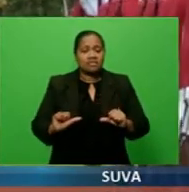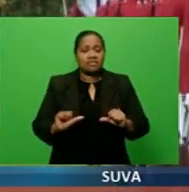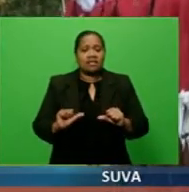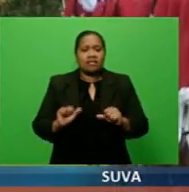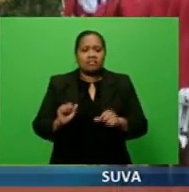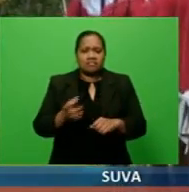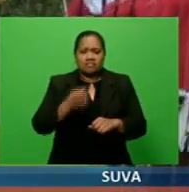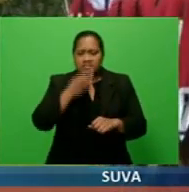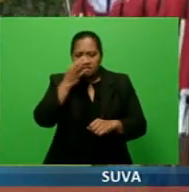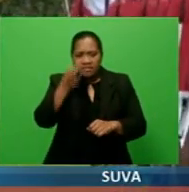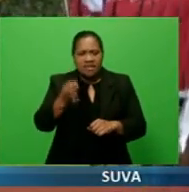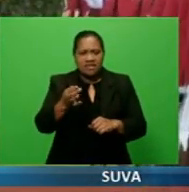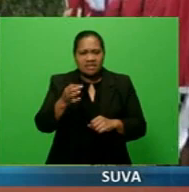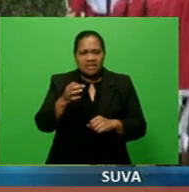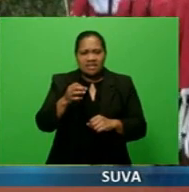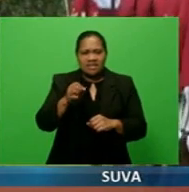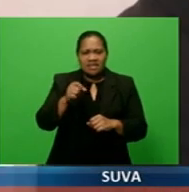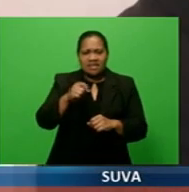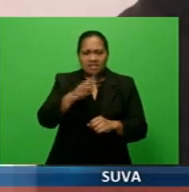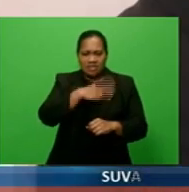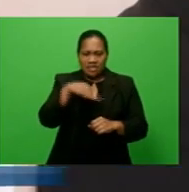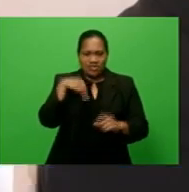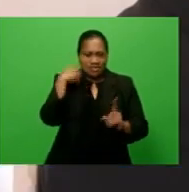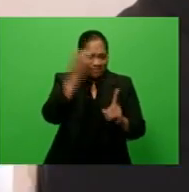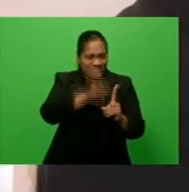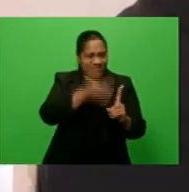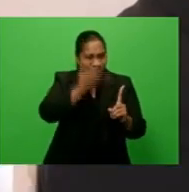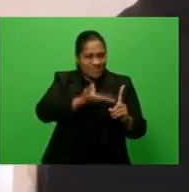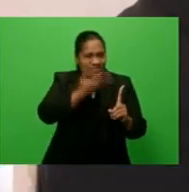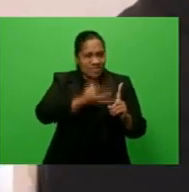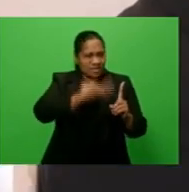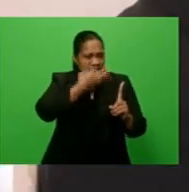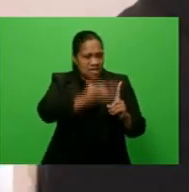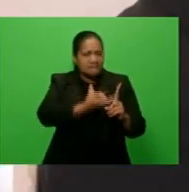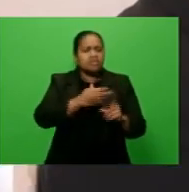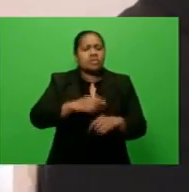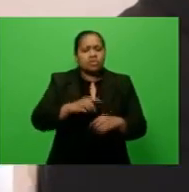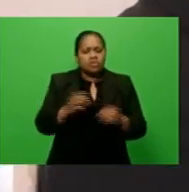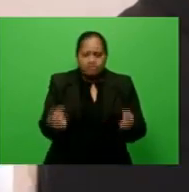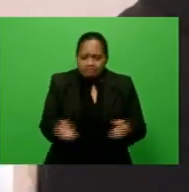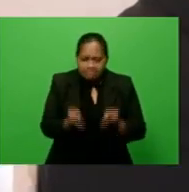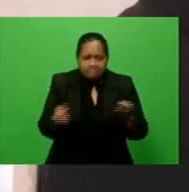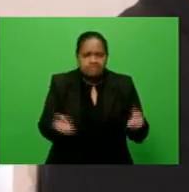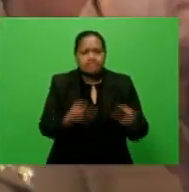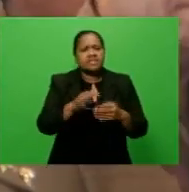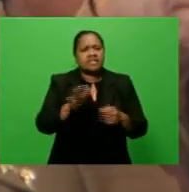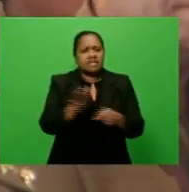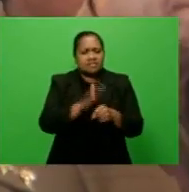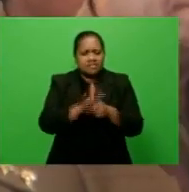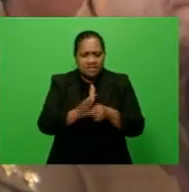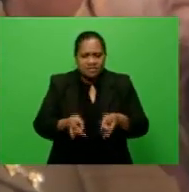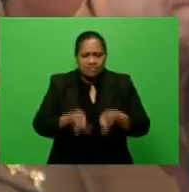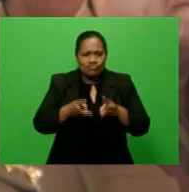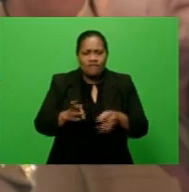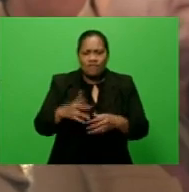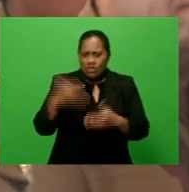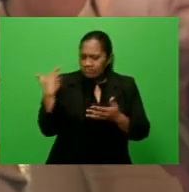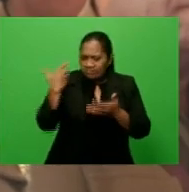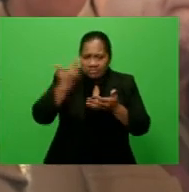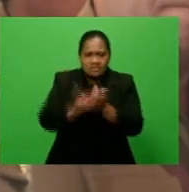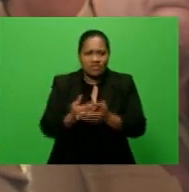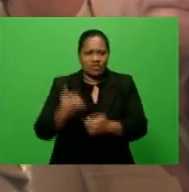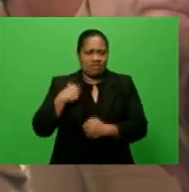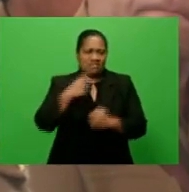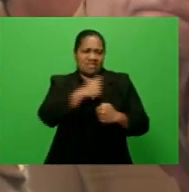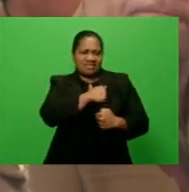military personnel to understand the history of Fiji's peacekeeping deployment that has paved the way for the RFMF over the years.